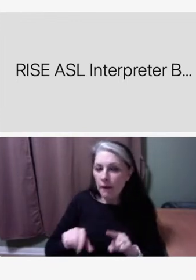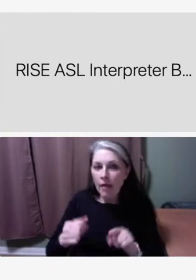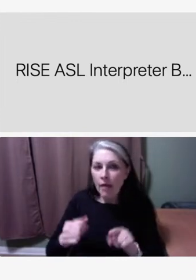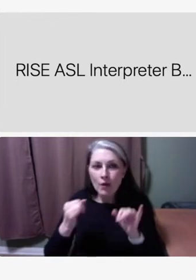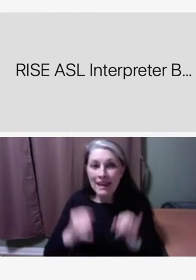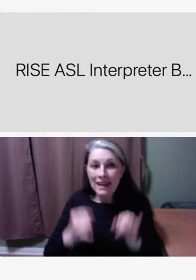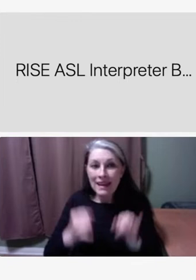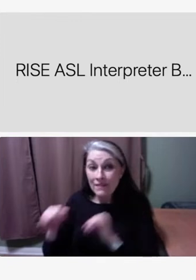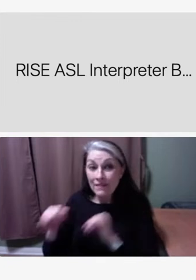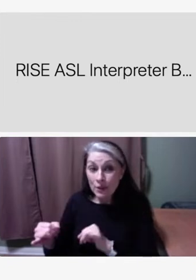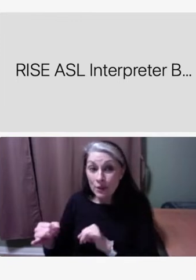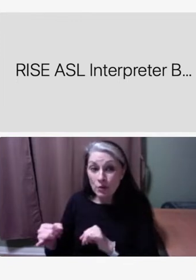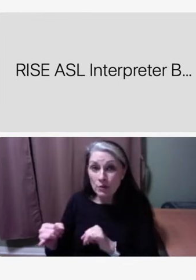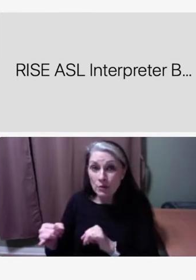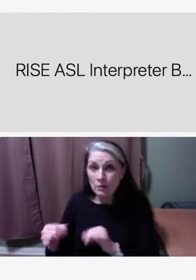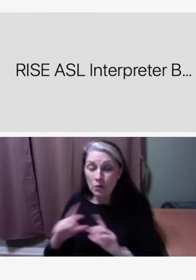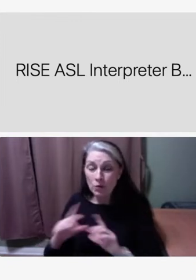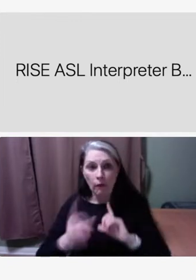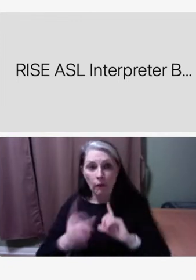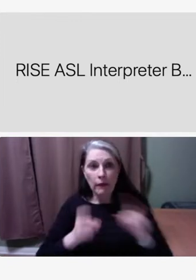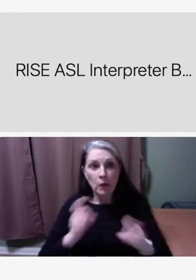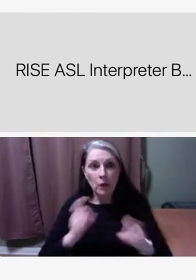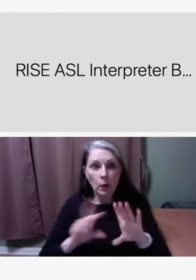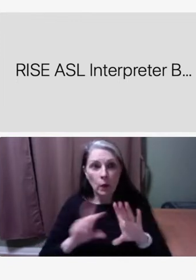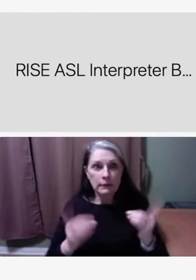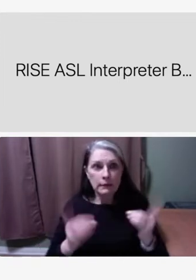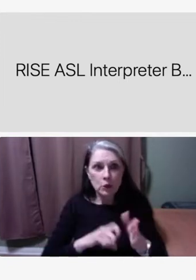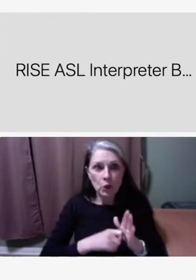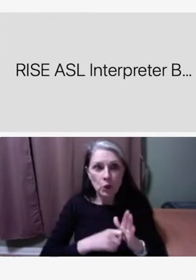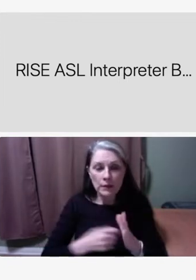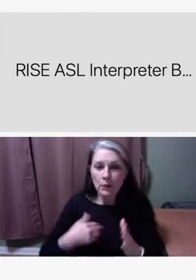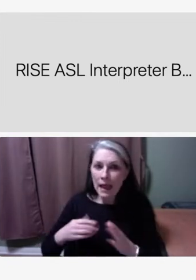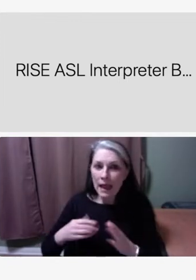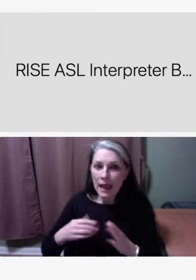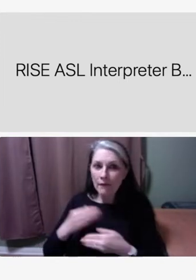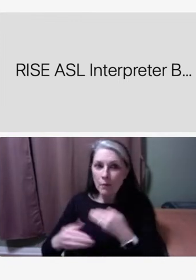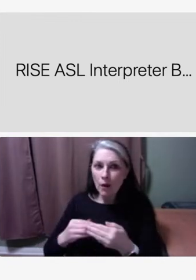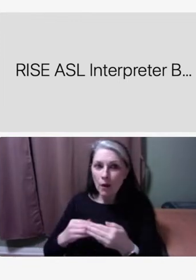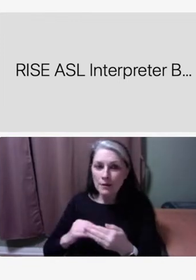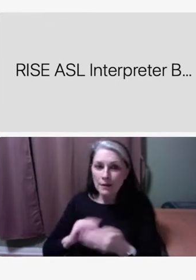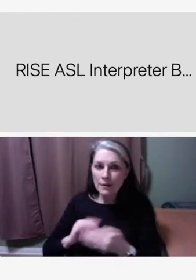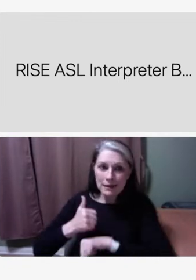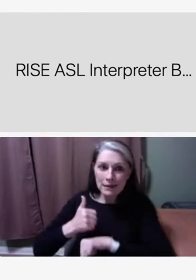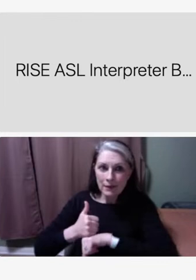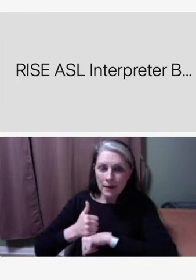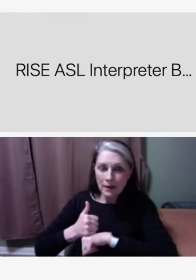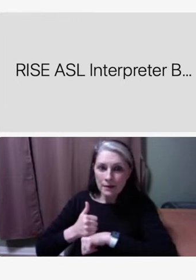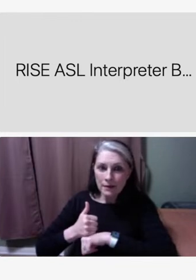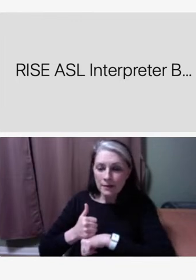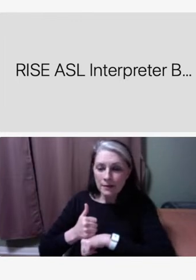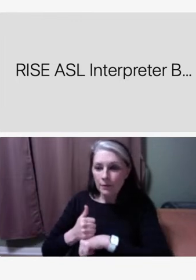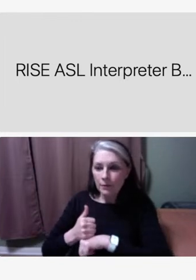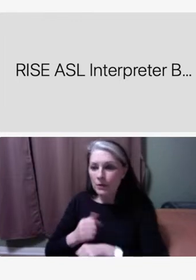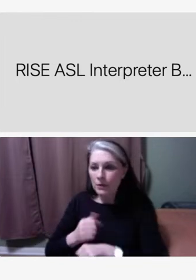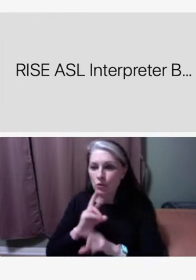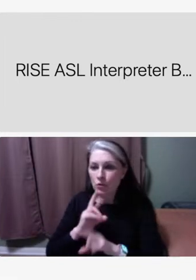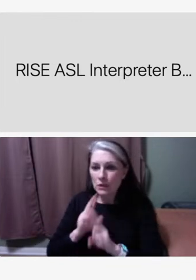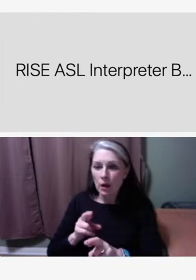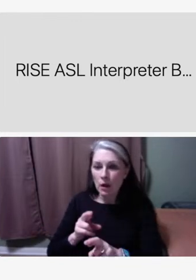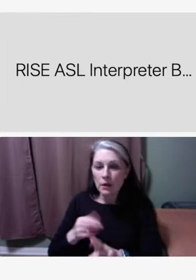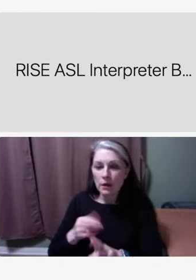have a process in place. But something like Assistant Superintendent said about taking utilizing technology, you know,